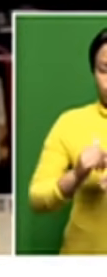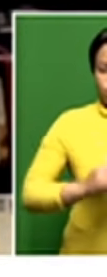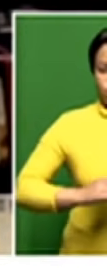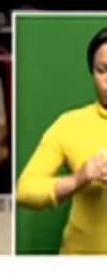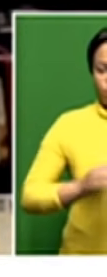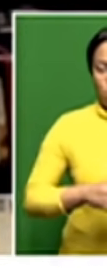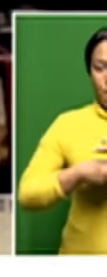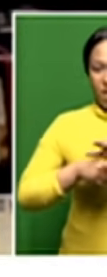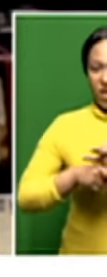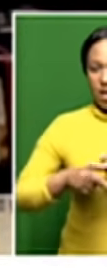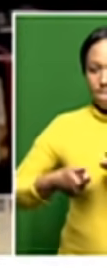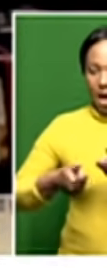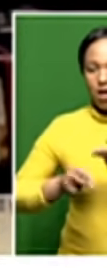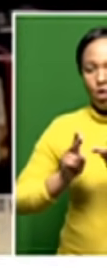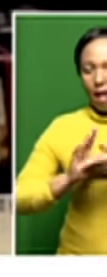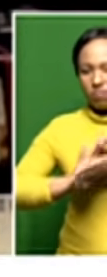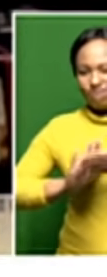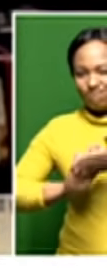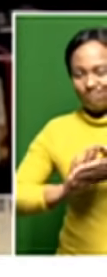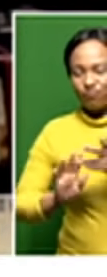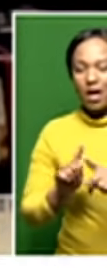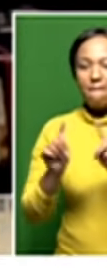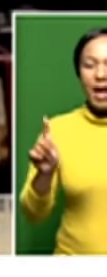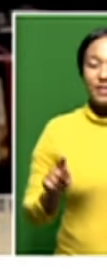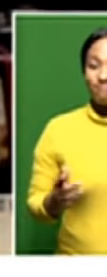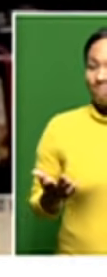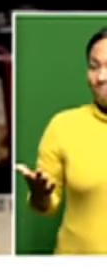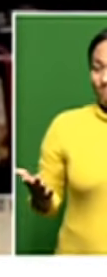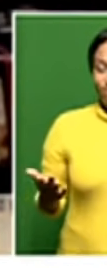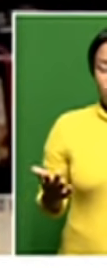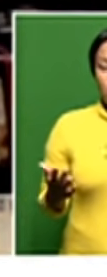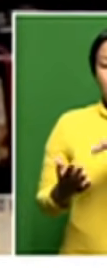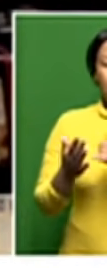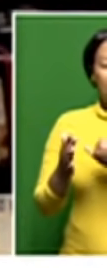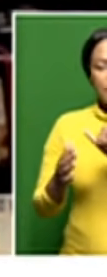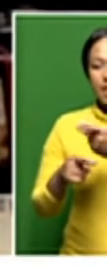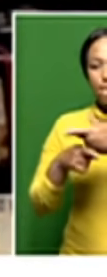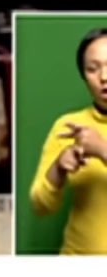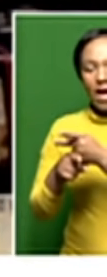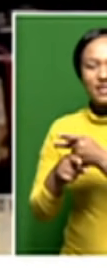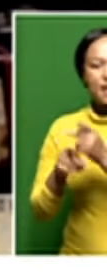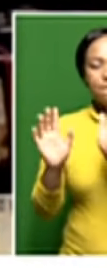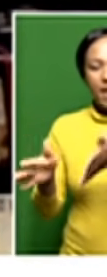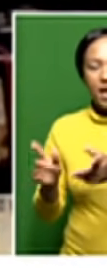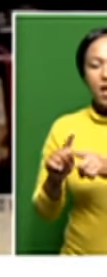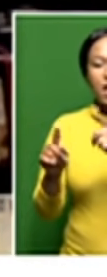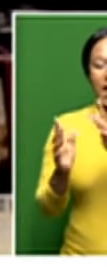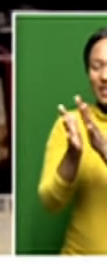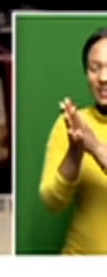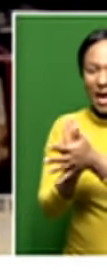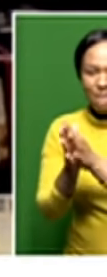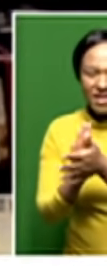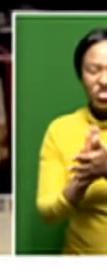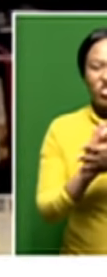normal manufacturing speed. But as you can imagine, it wasn't just the product that was taken. There was also damage to